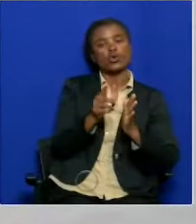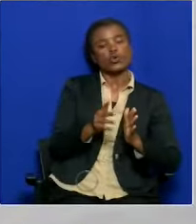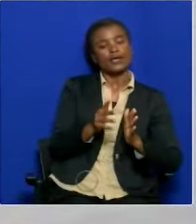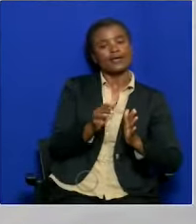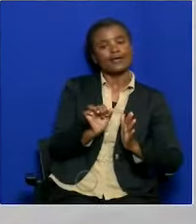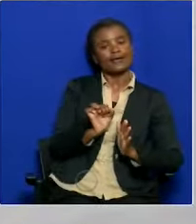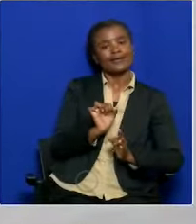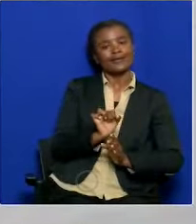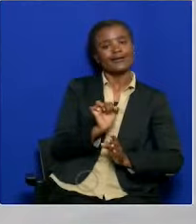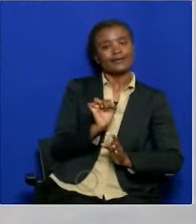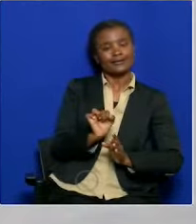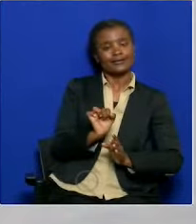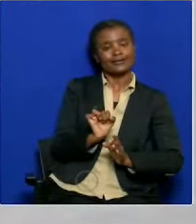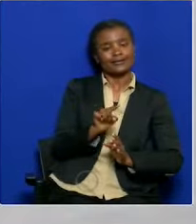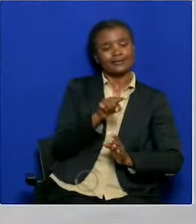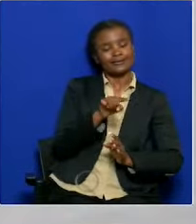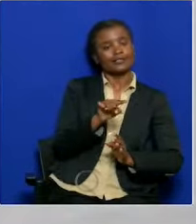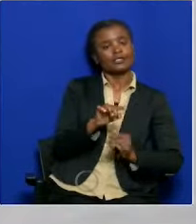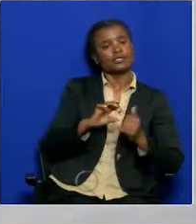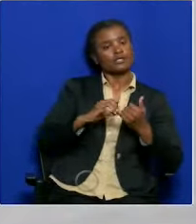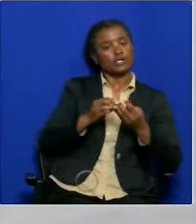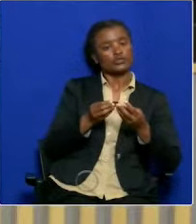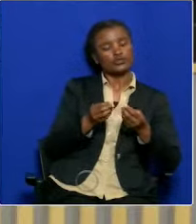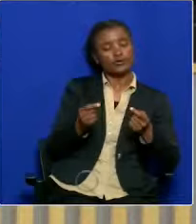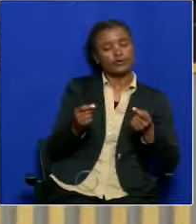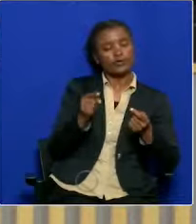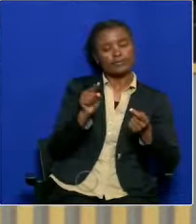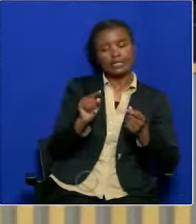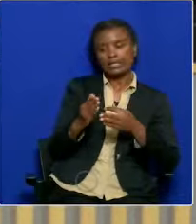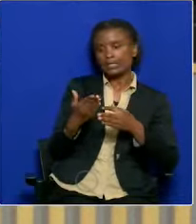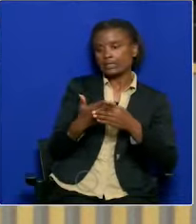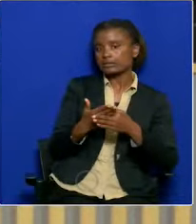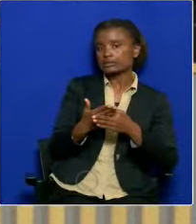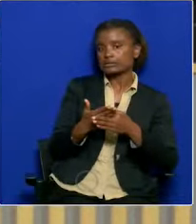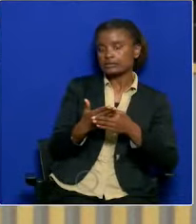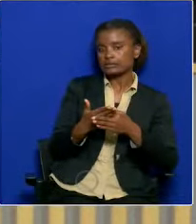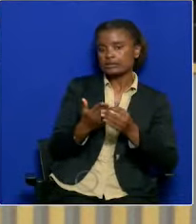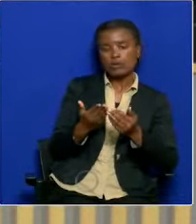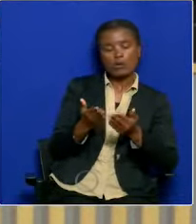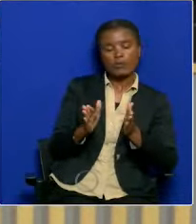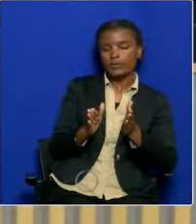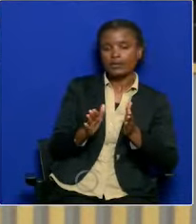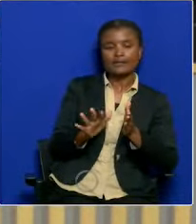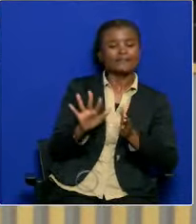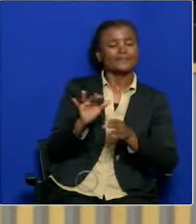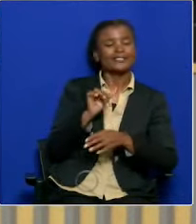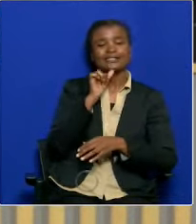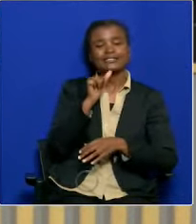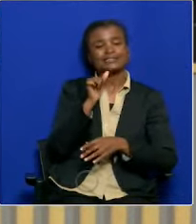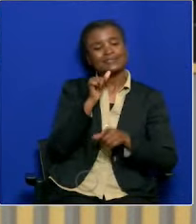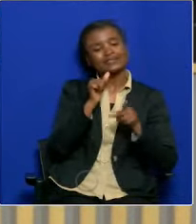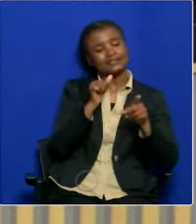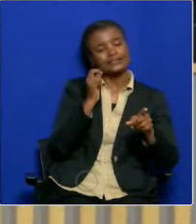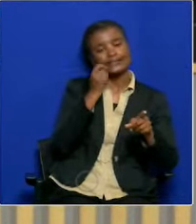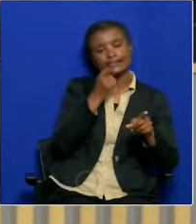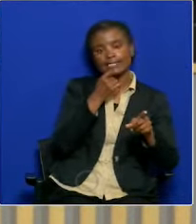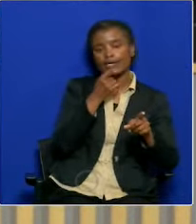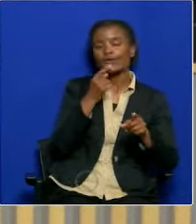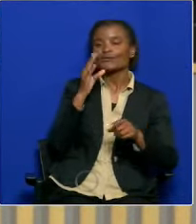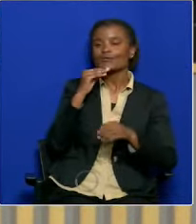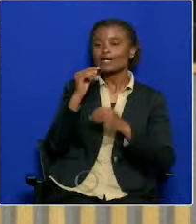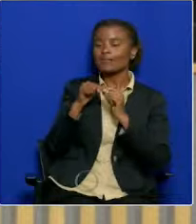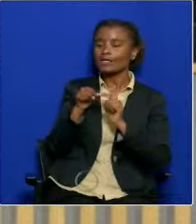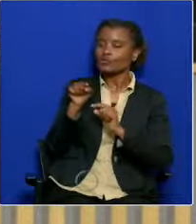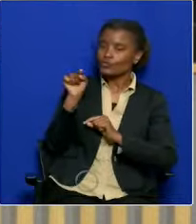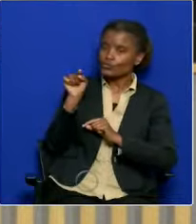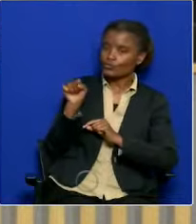a case. Forget what he has said. We are talking about your conduct as head of organized